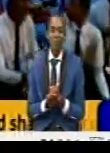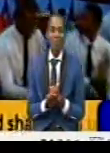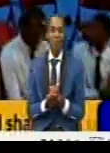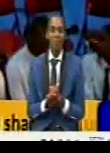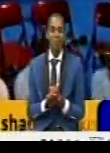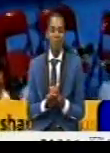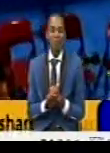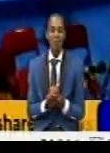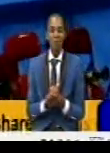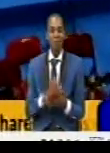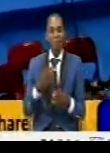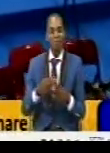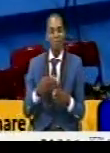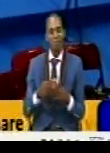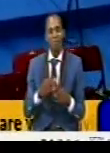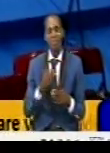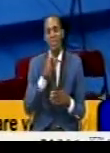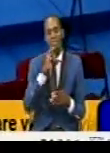Praise the Lord.